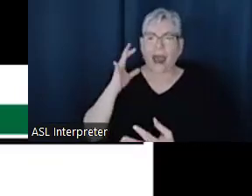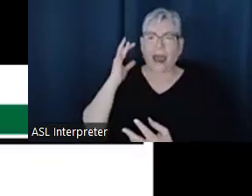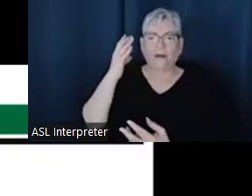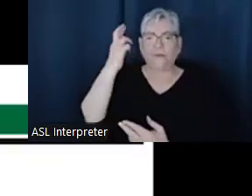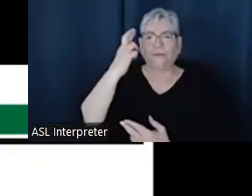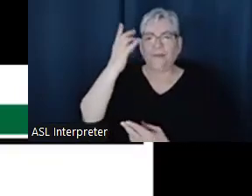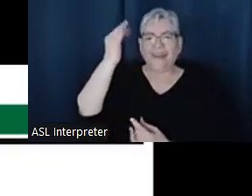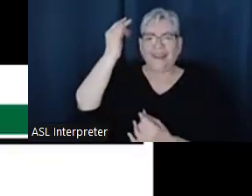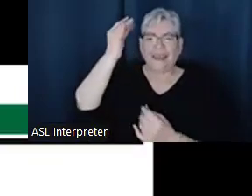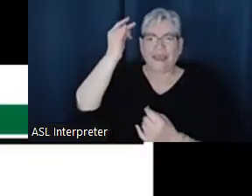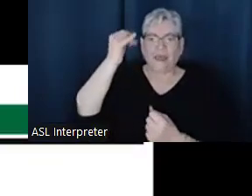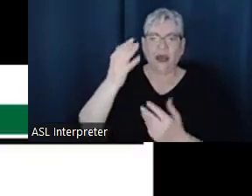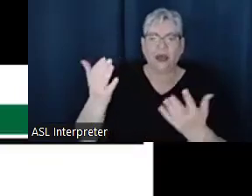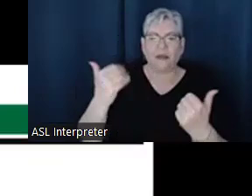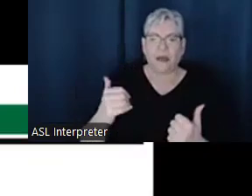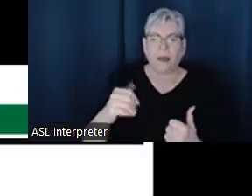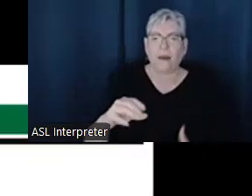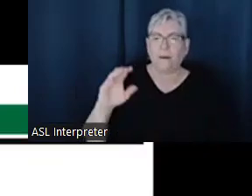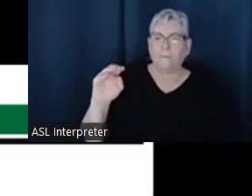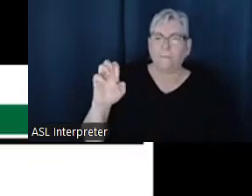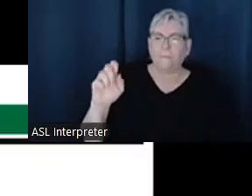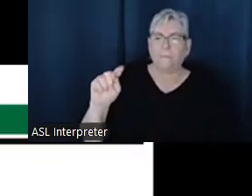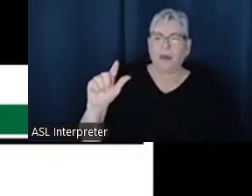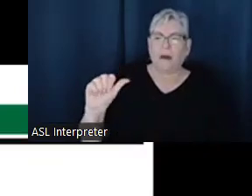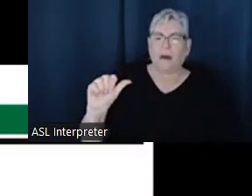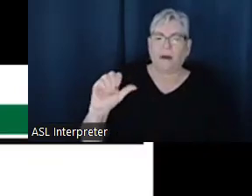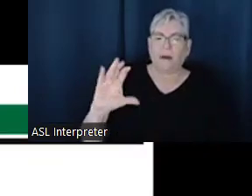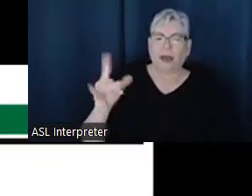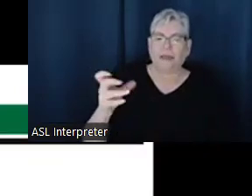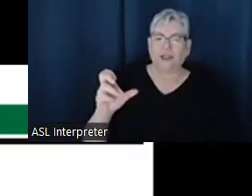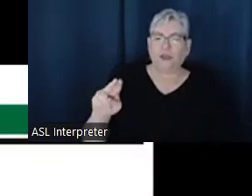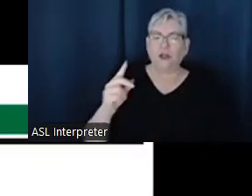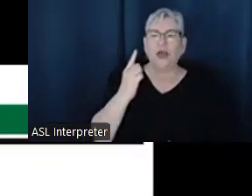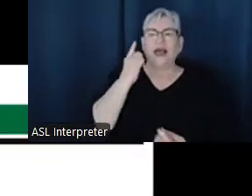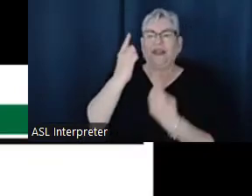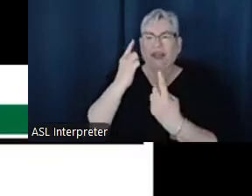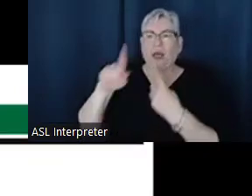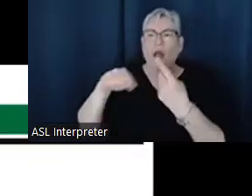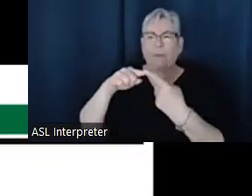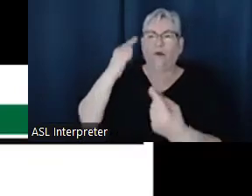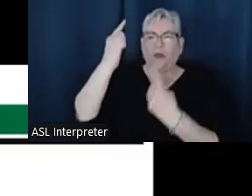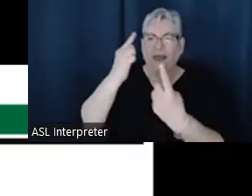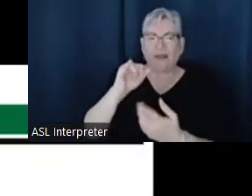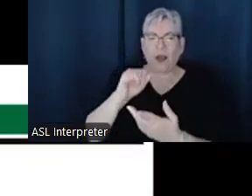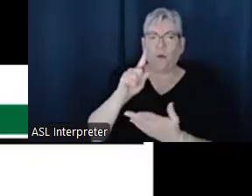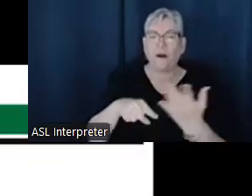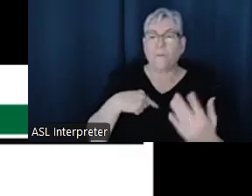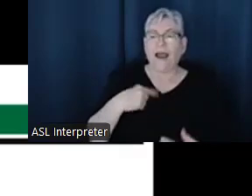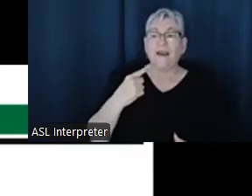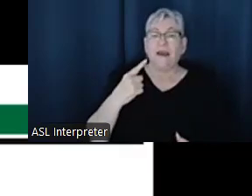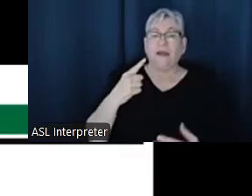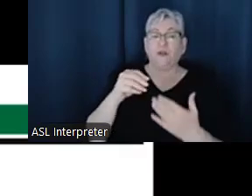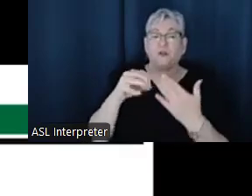and metacognition, or thinking about thinking, which is one of my students' favorite things to say that they have no idea what that